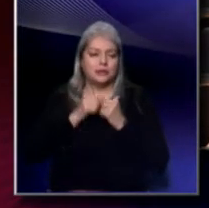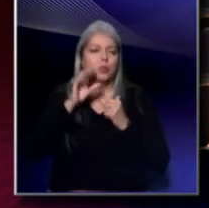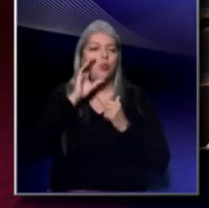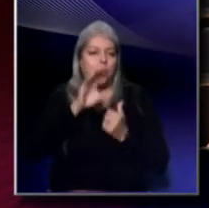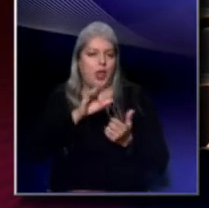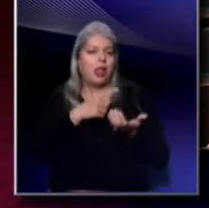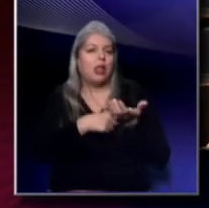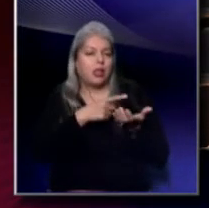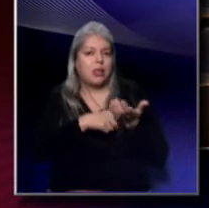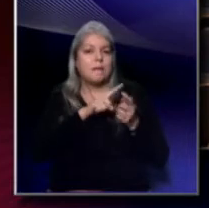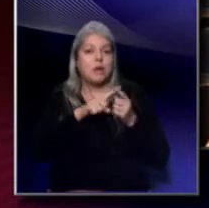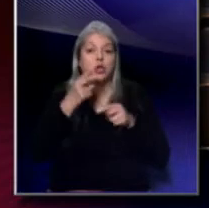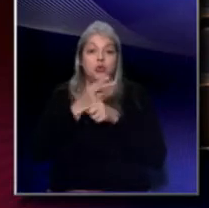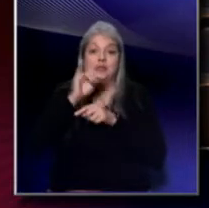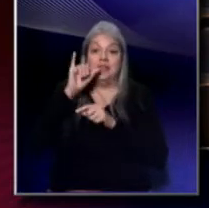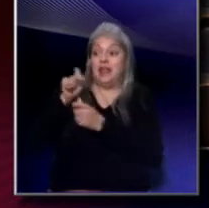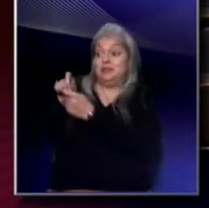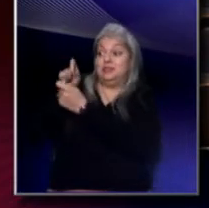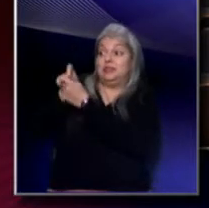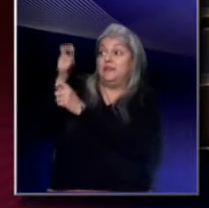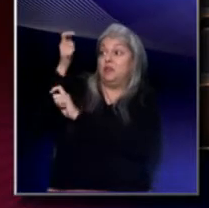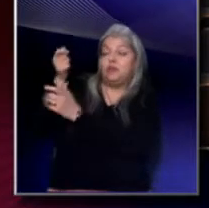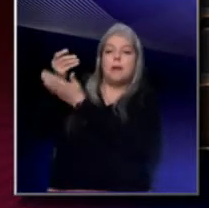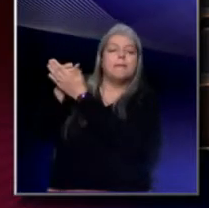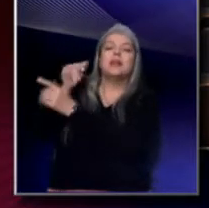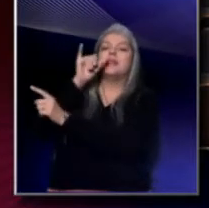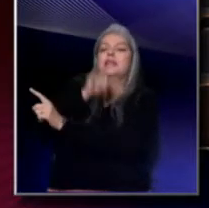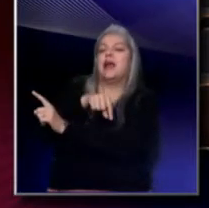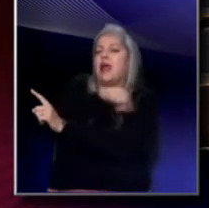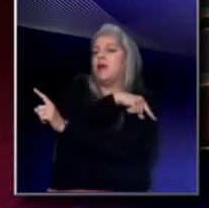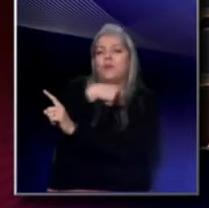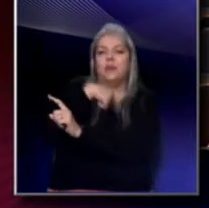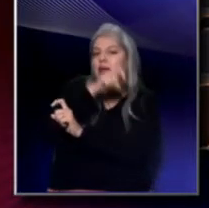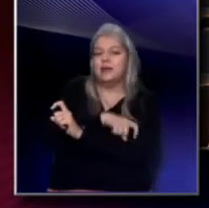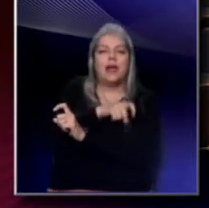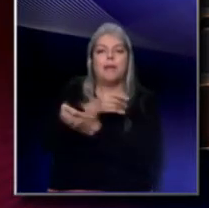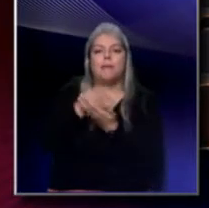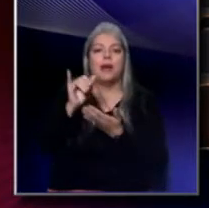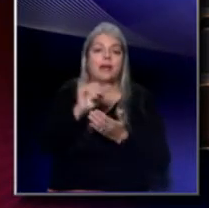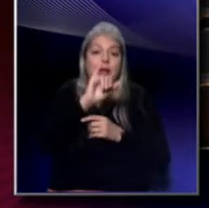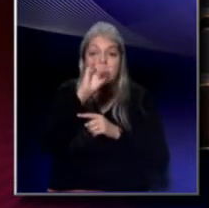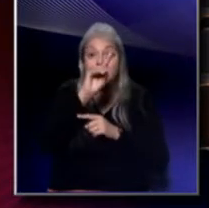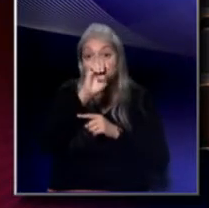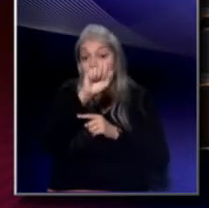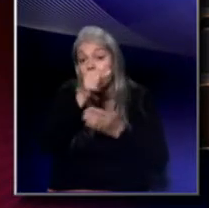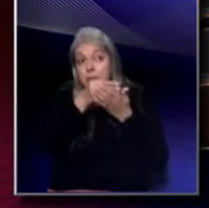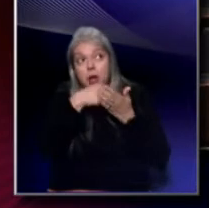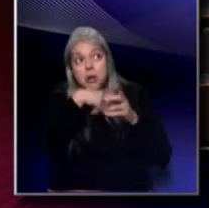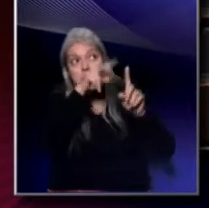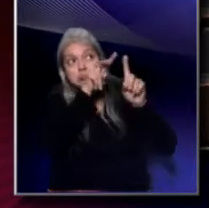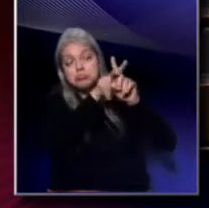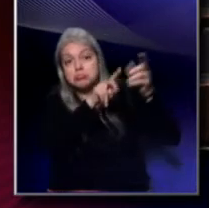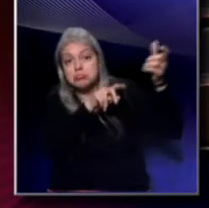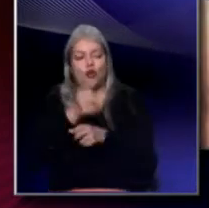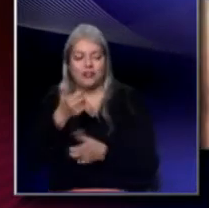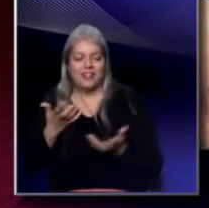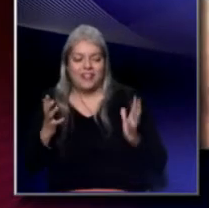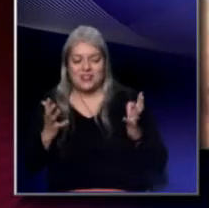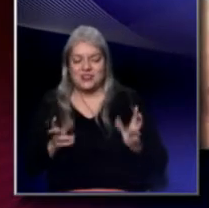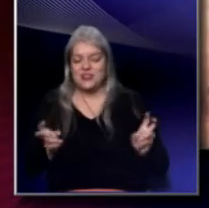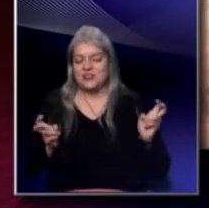with these grant funds that we can't address them. Those would be, you know, things like IDEA funds come to mind as to ways that we could. I get